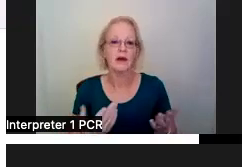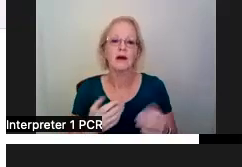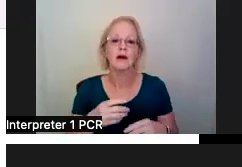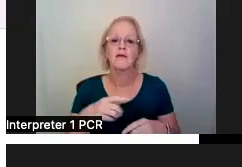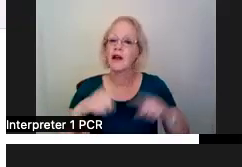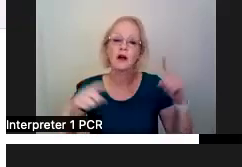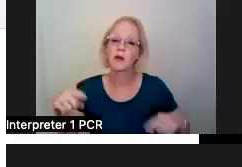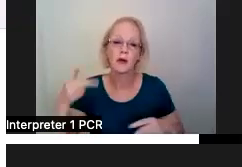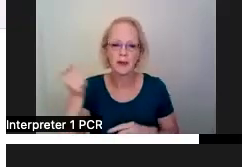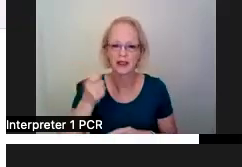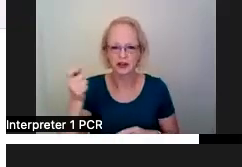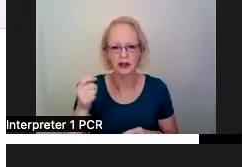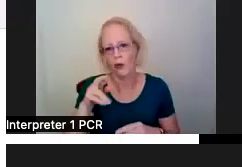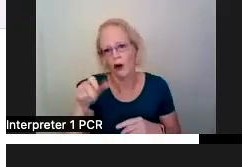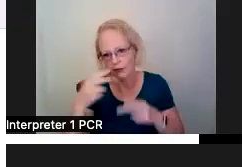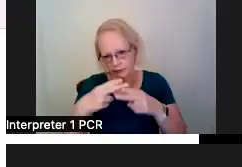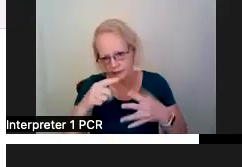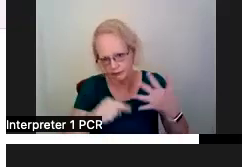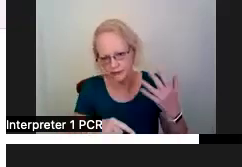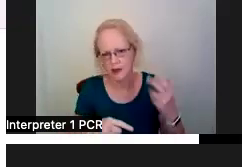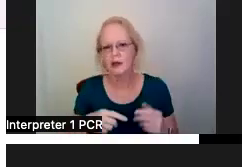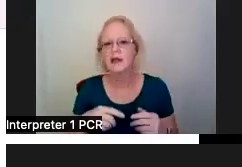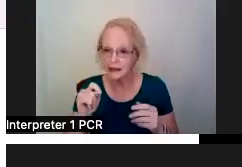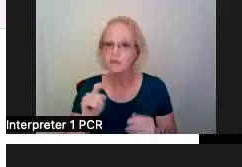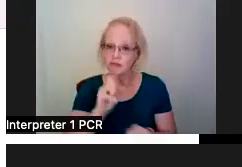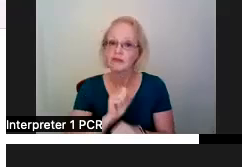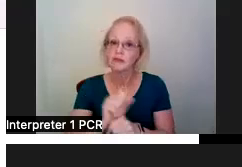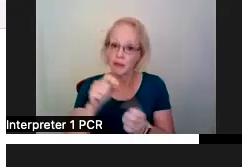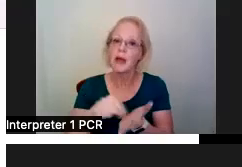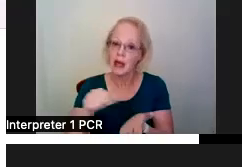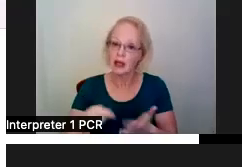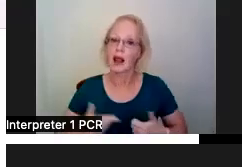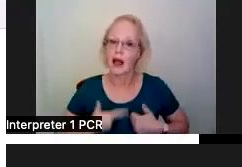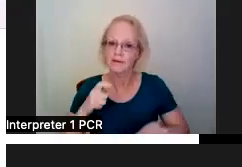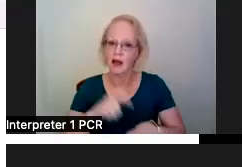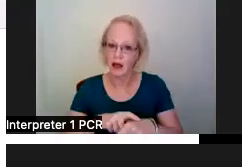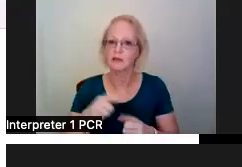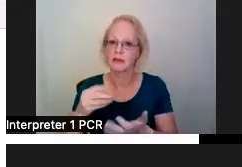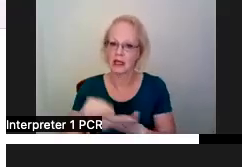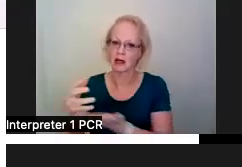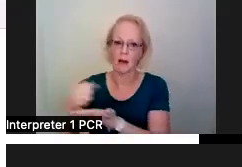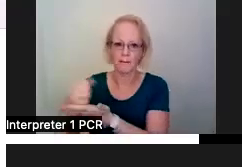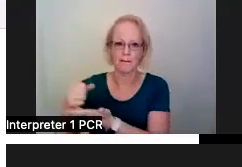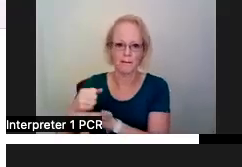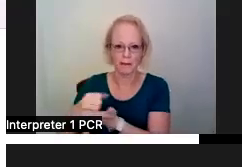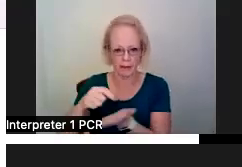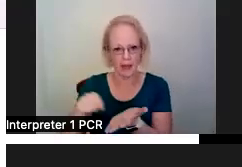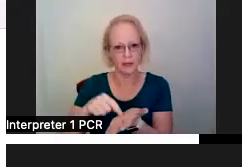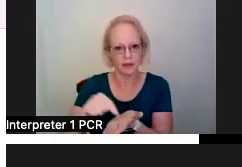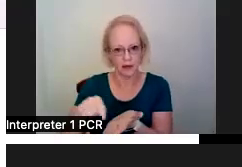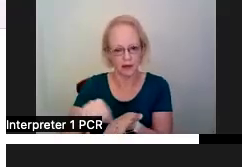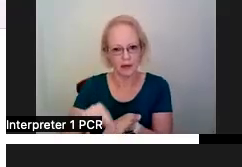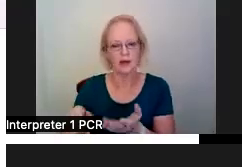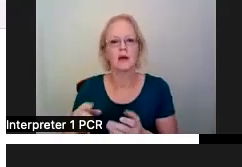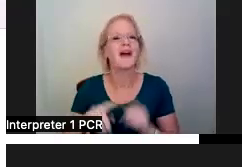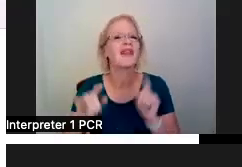pension works is that it does pay out a lifetime income. However, that lifetime income